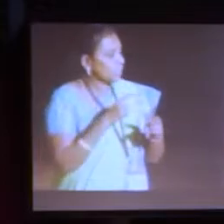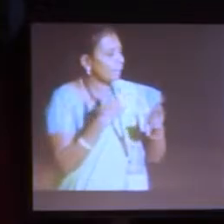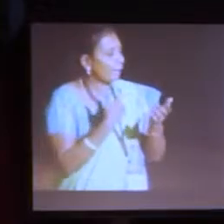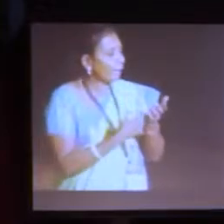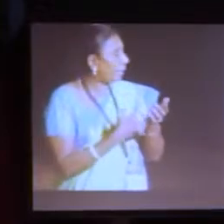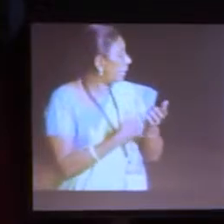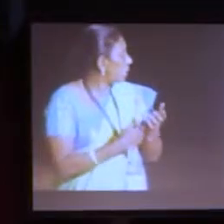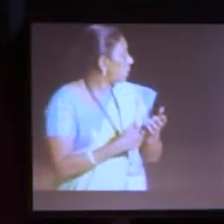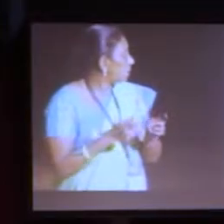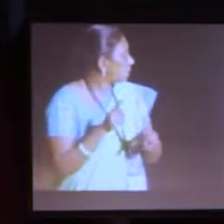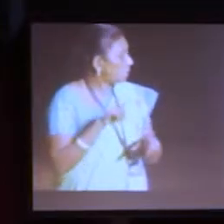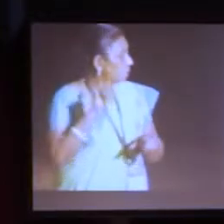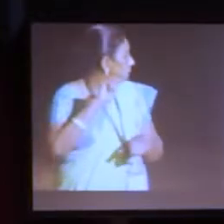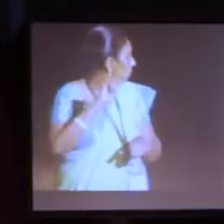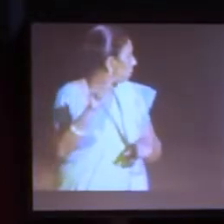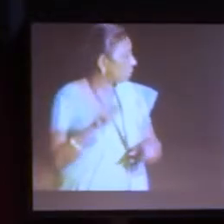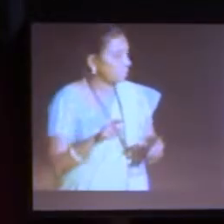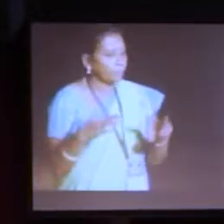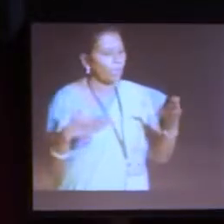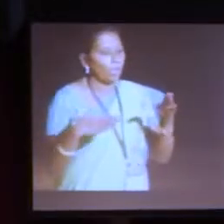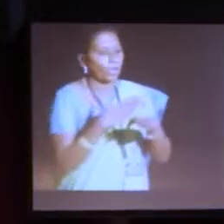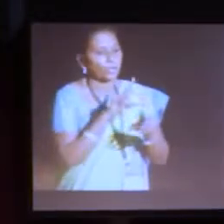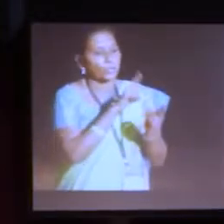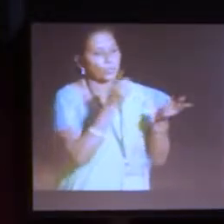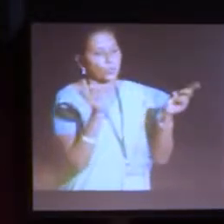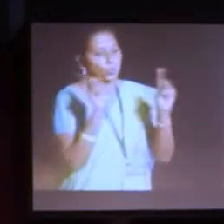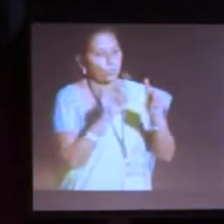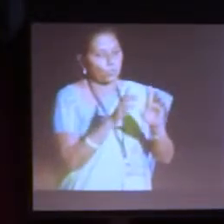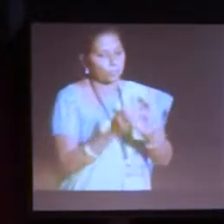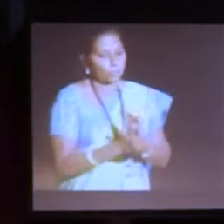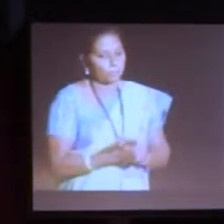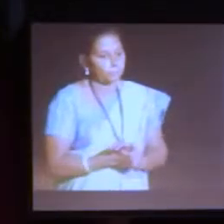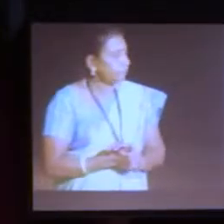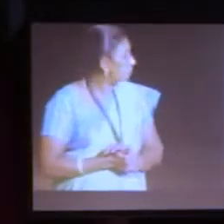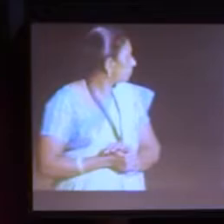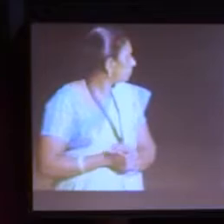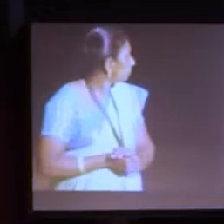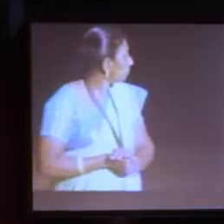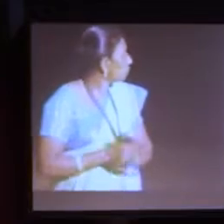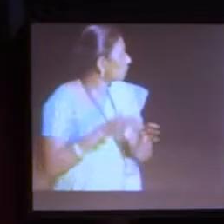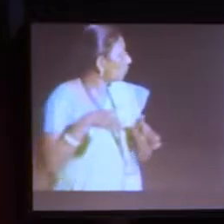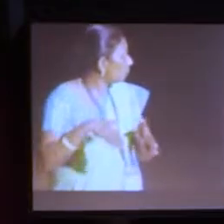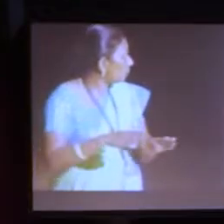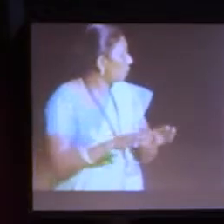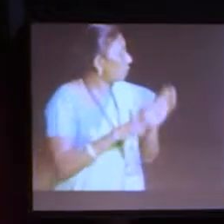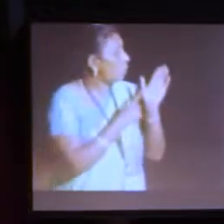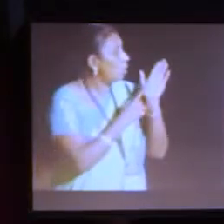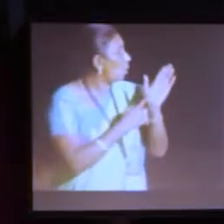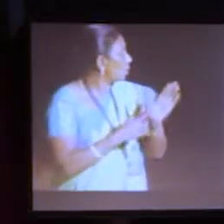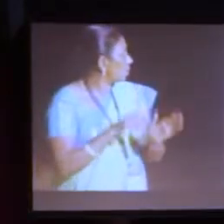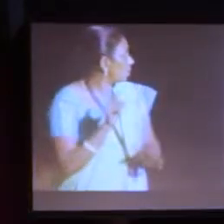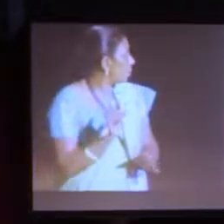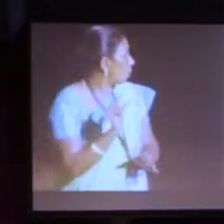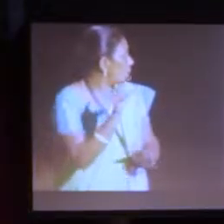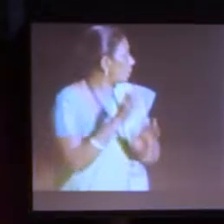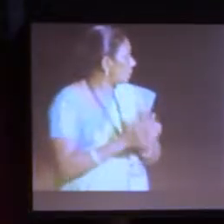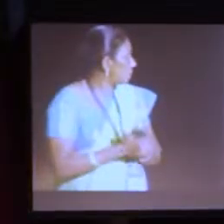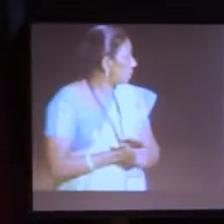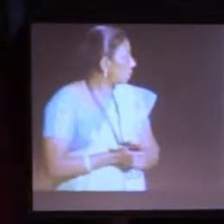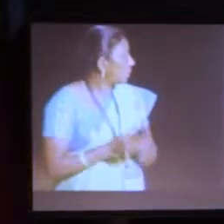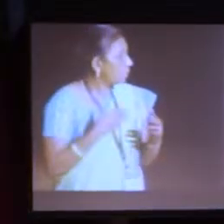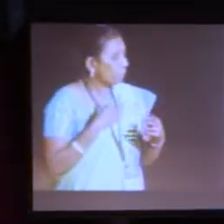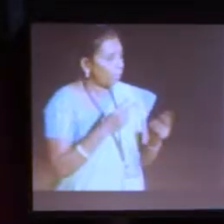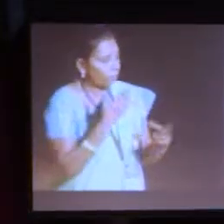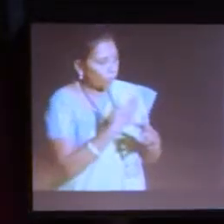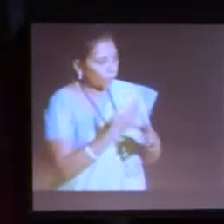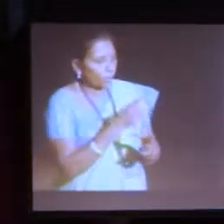speech recognition in technology across all of our platforms, hosted by the University of Illinois.